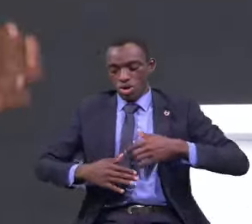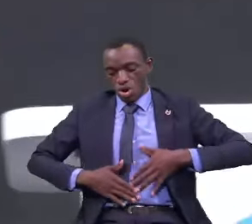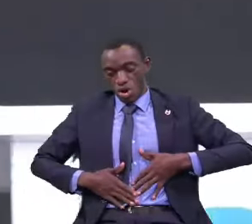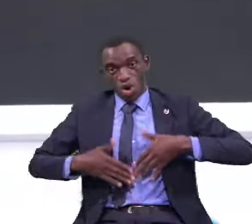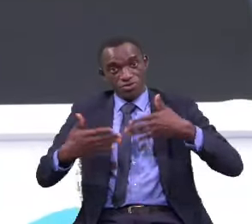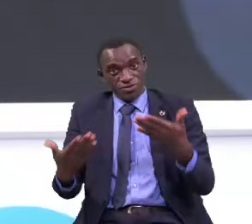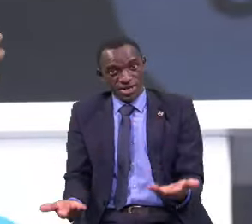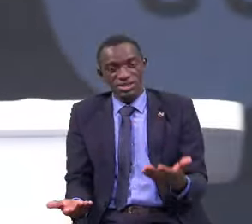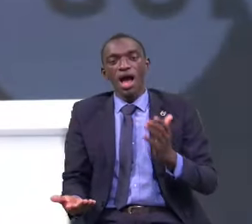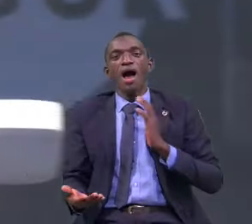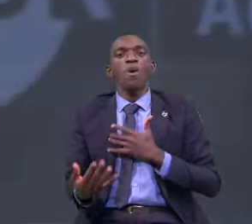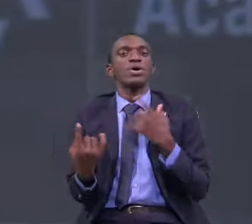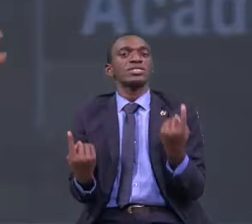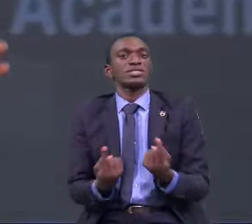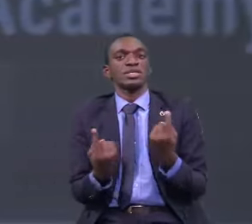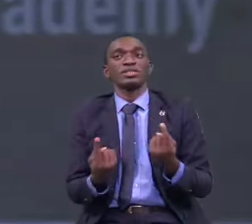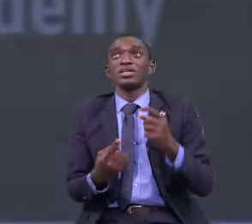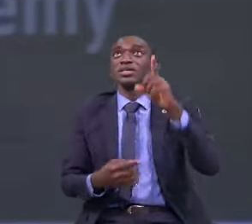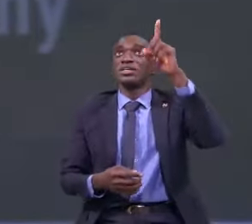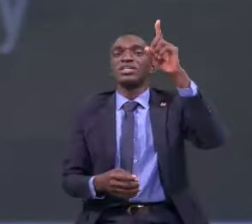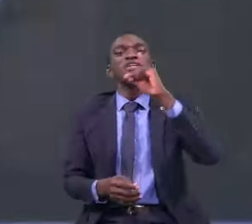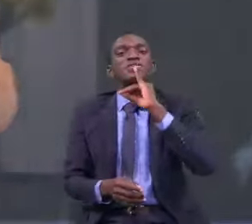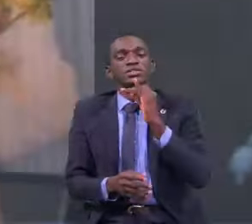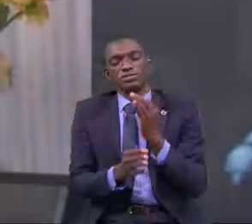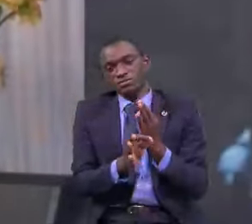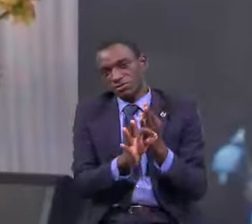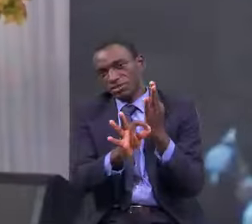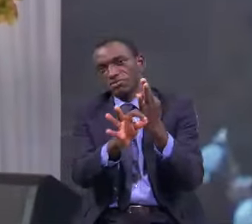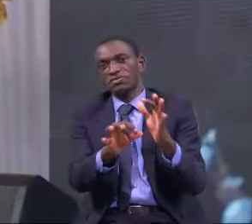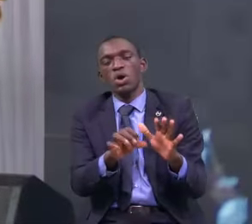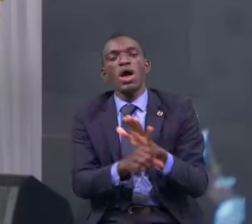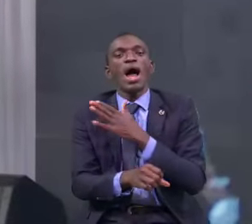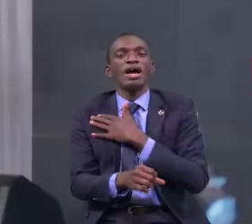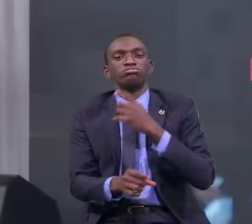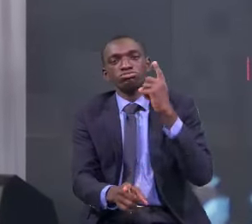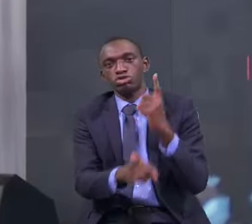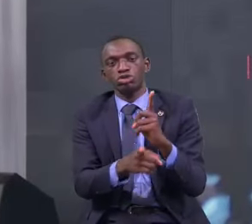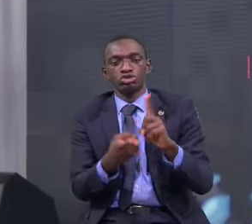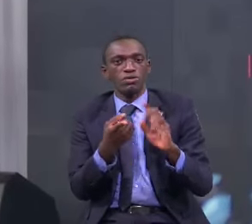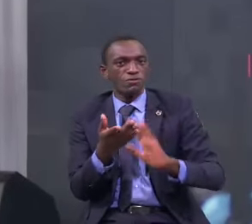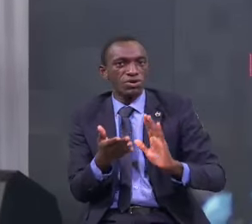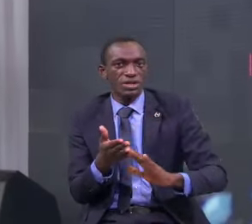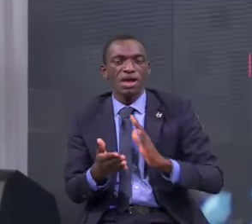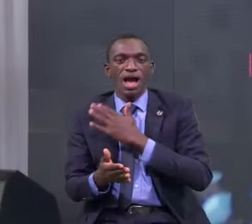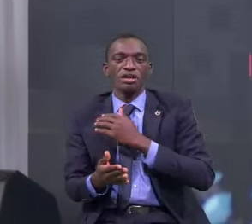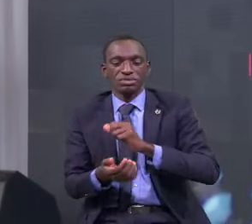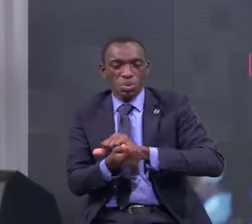is faithful and just to forgive us and to cleanse us from all